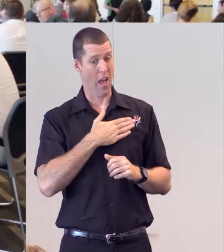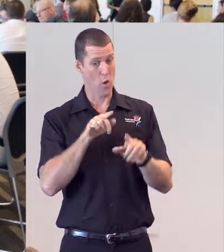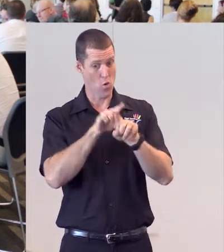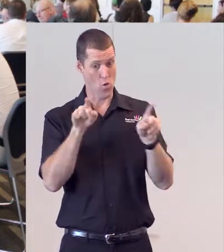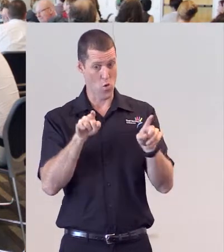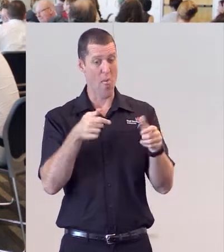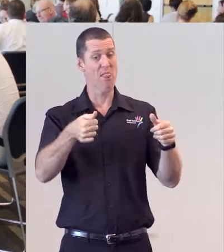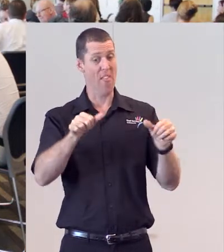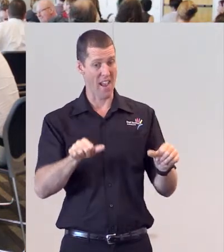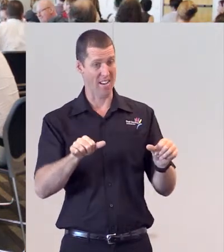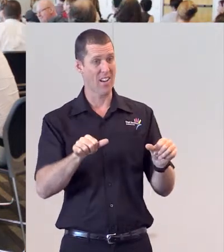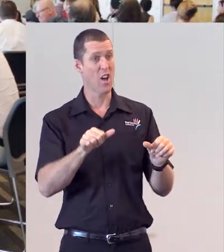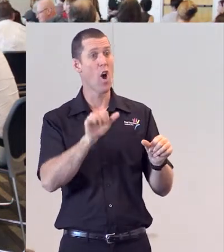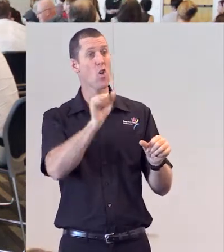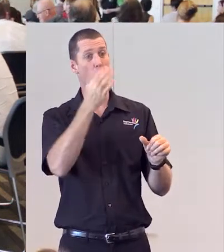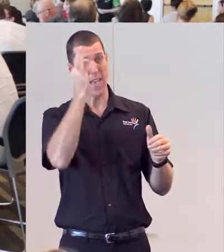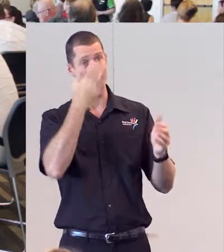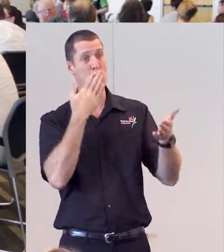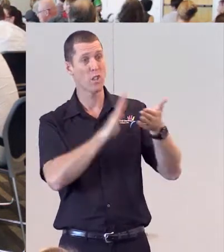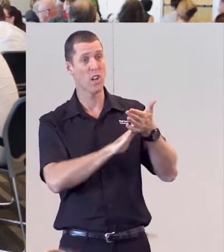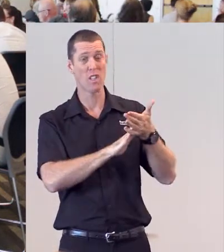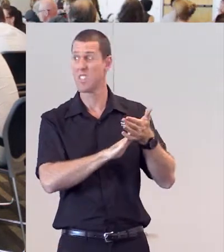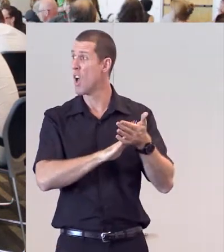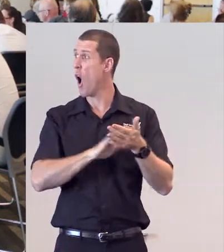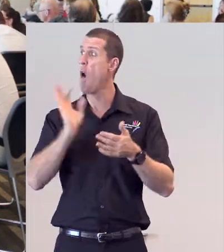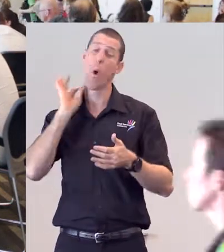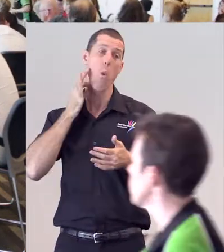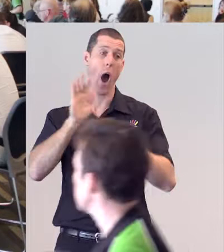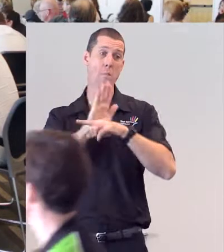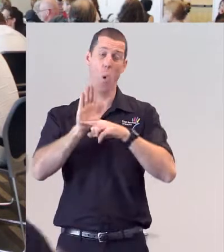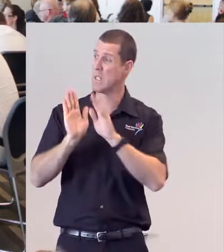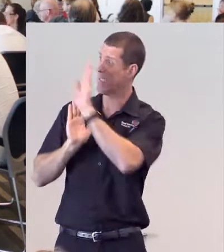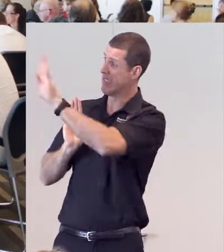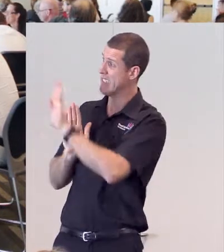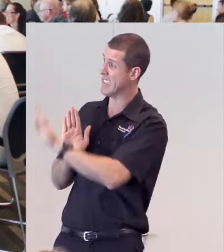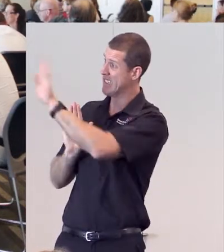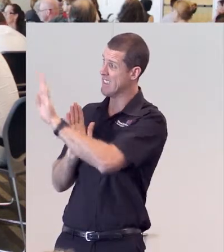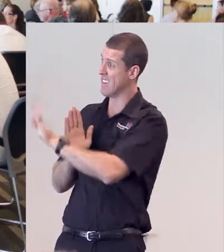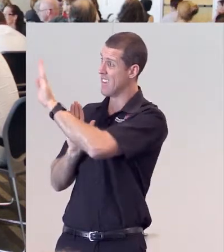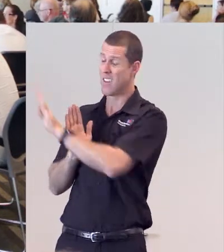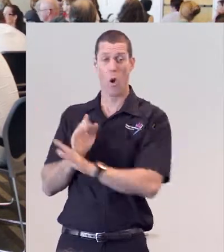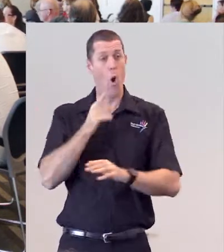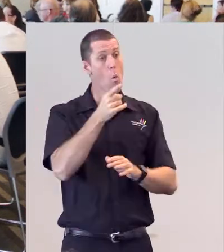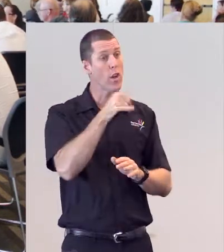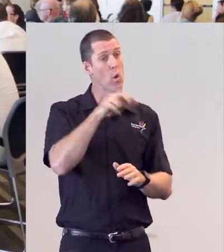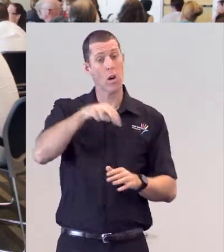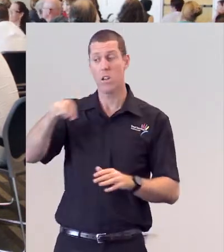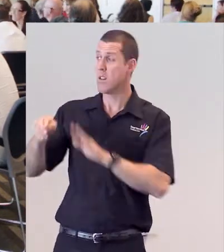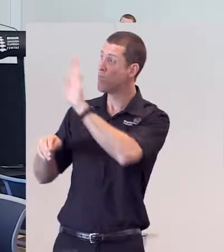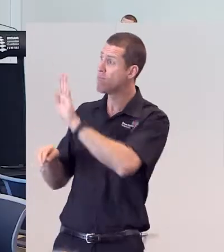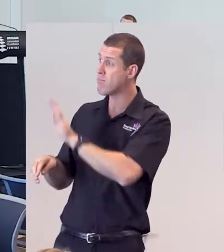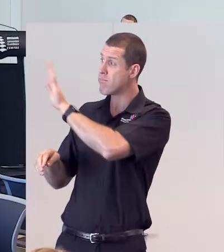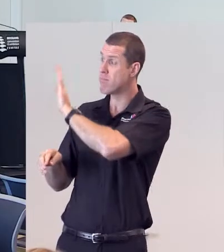is we're going to get you to put the post-it notes up on the whiteboards. Now, as you're putting them up on the whiteboards, we want you to put